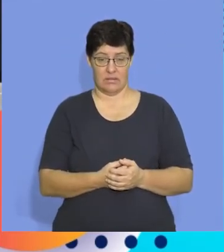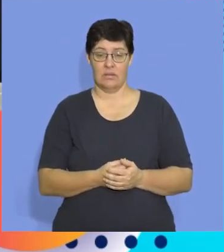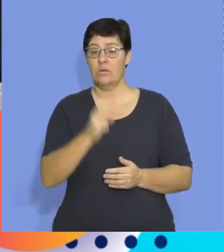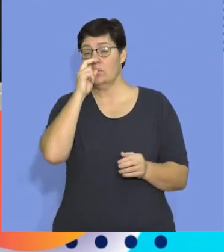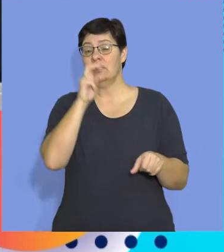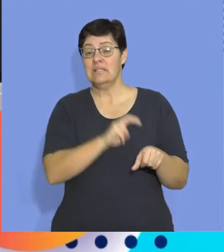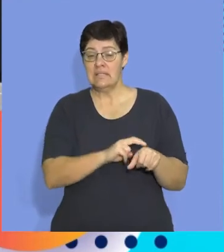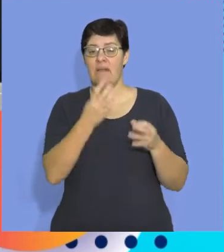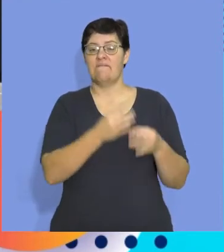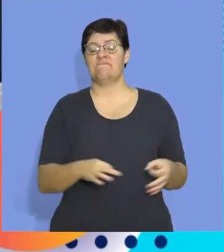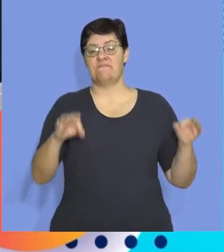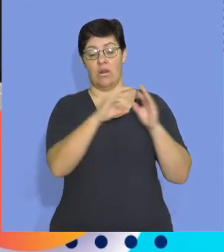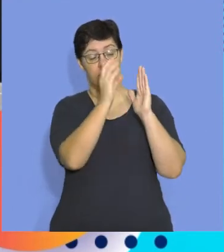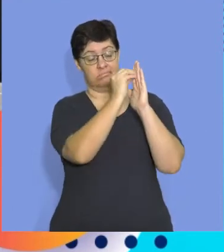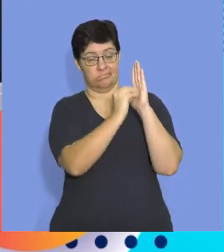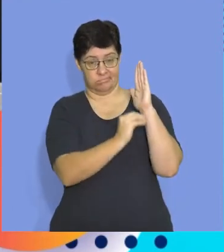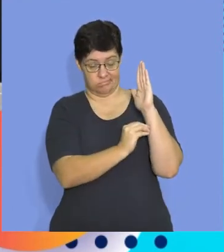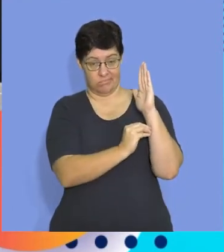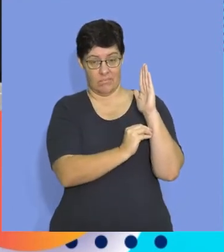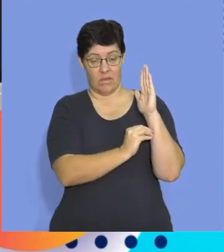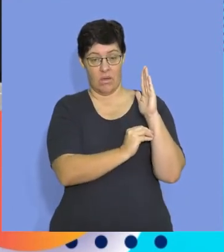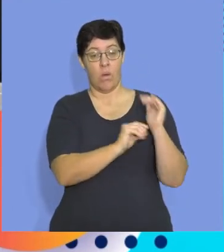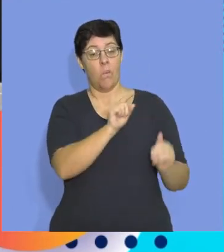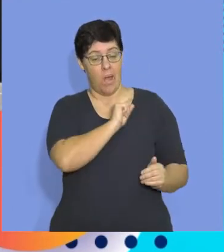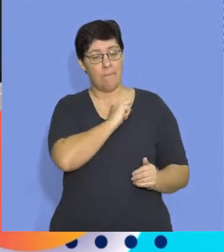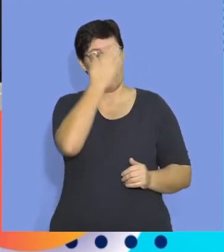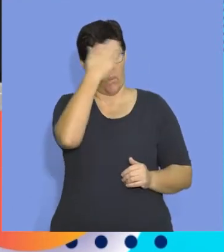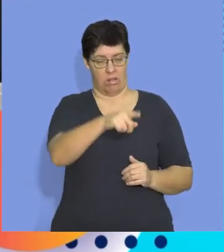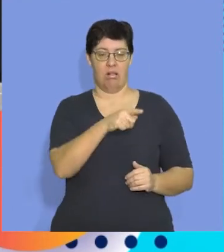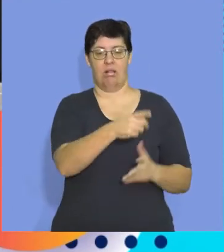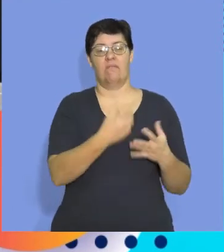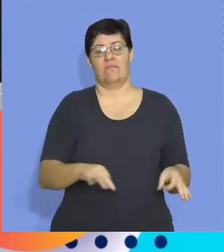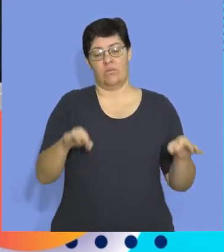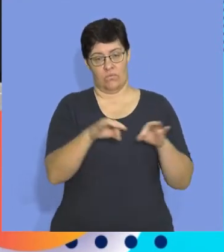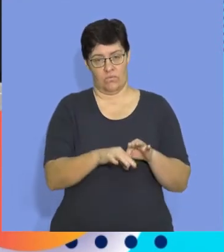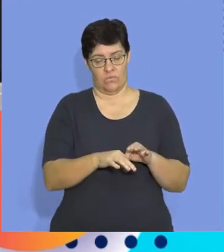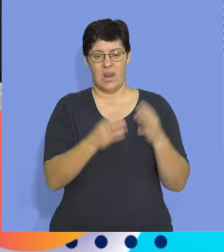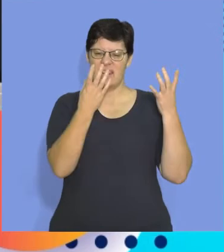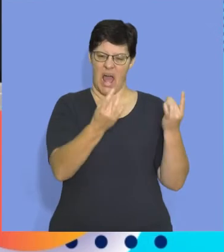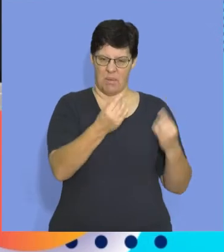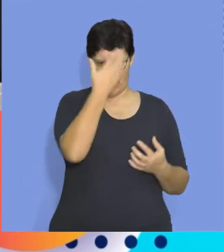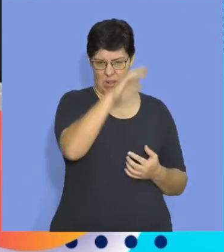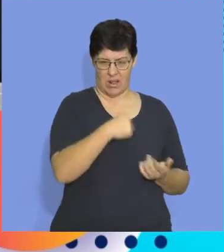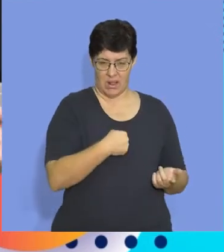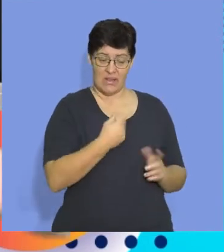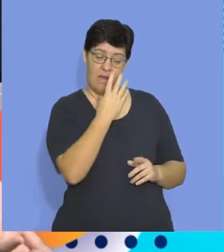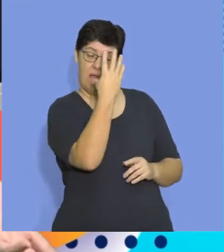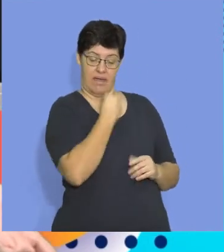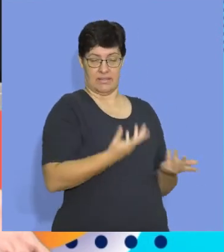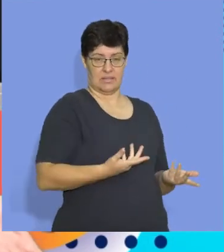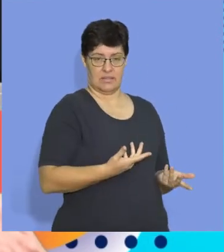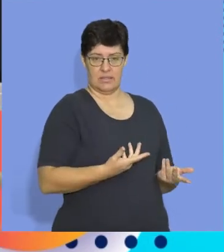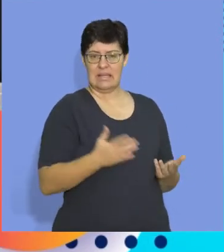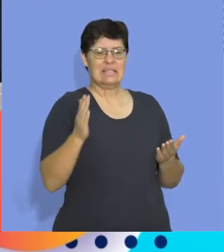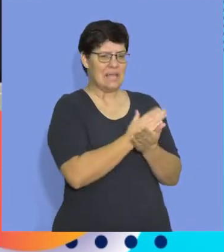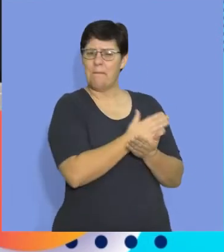put values on your graph if you know values. And if they ask you. Sometimes they don't want